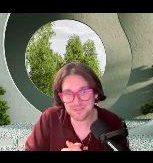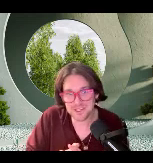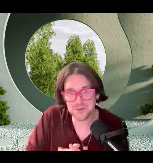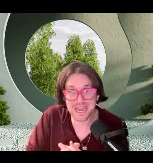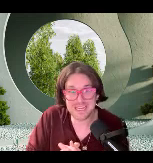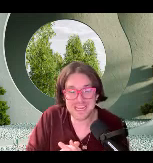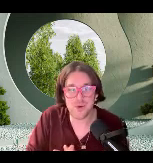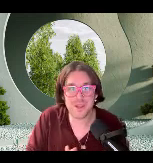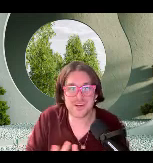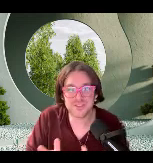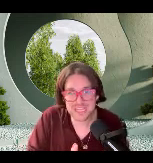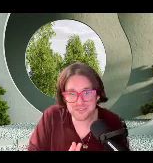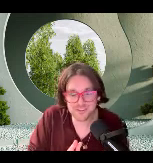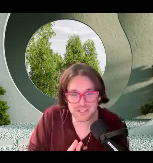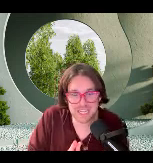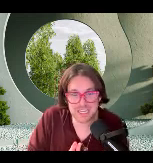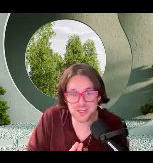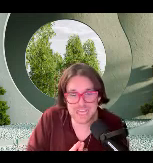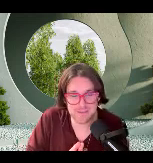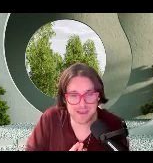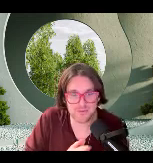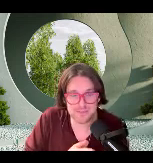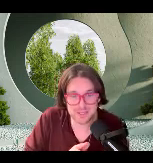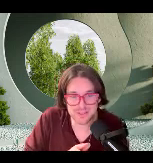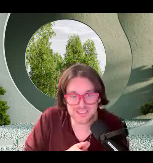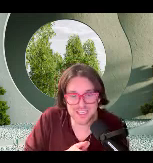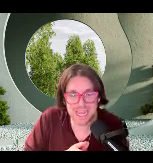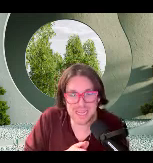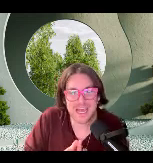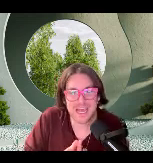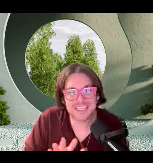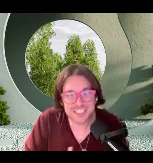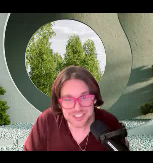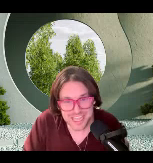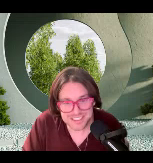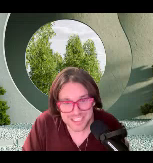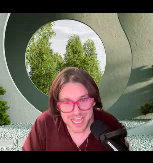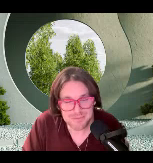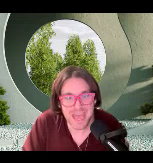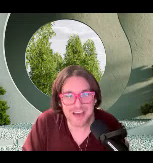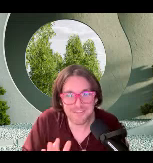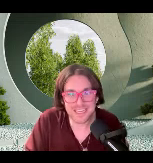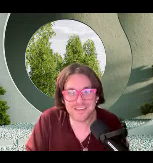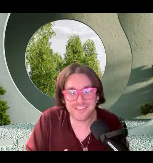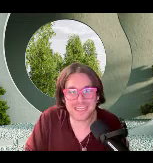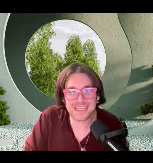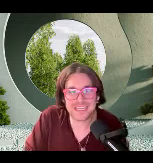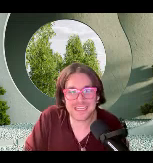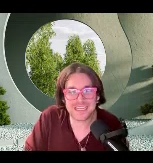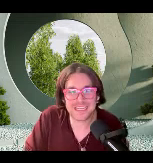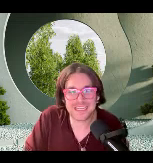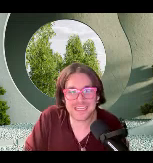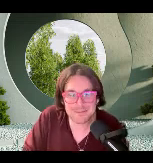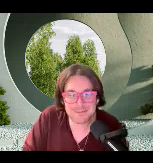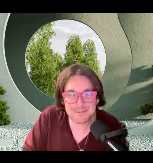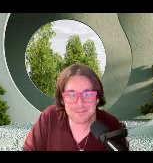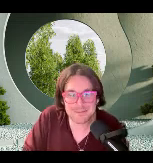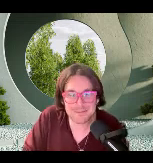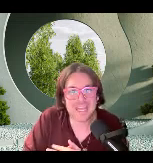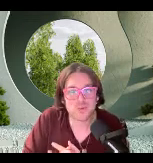all we have for you right now. We are so thankful for you taking your time out to be with us today. Until next time, have fun innovating, keep